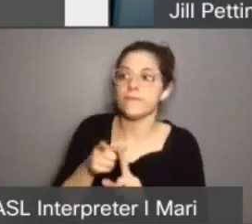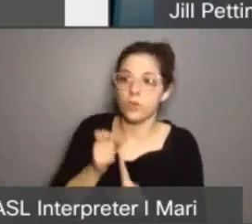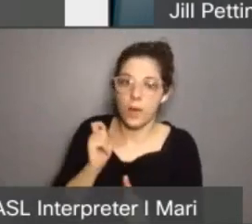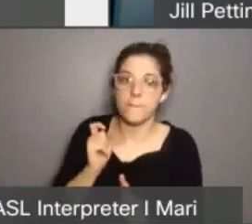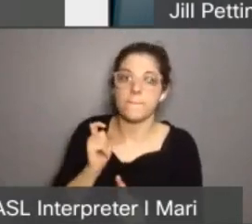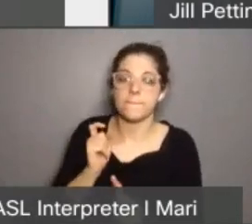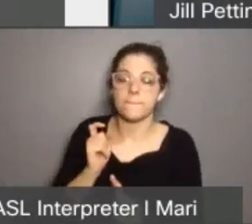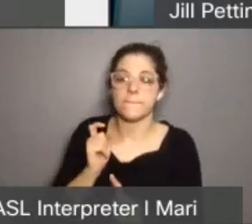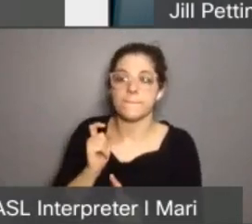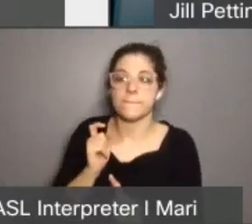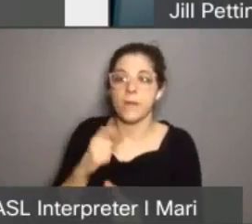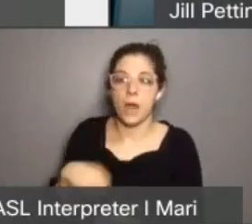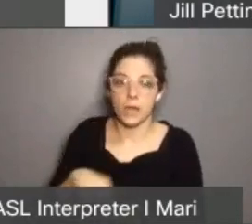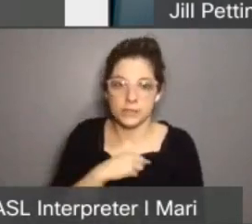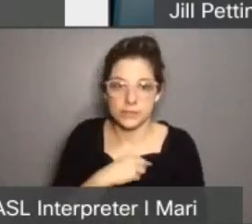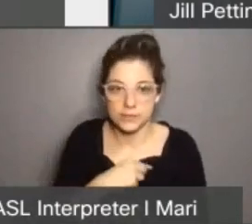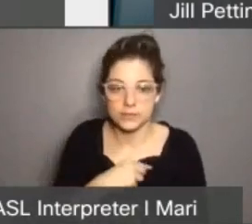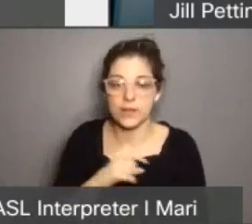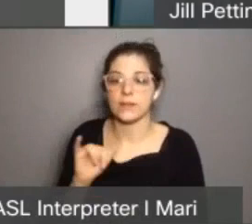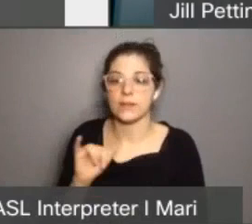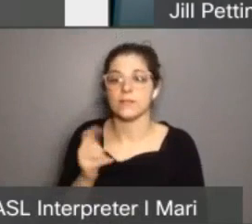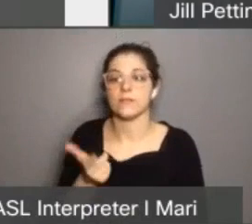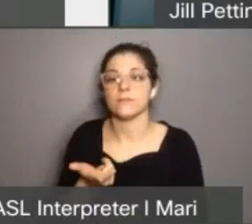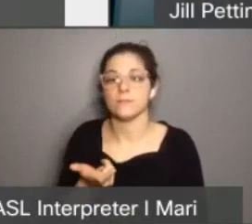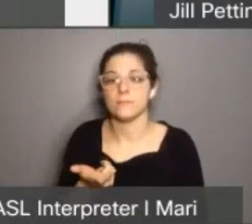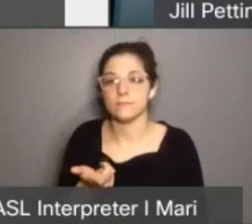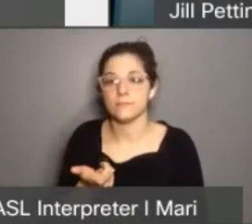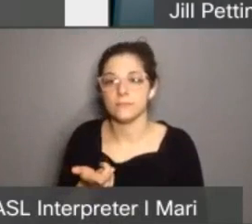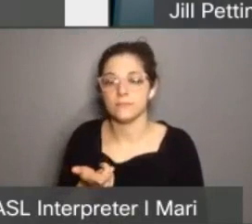from us. Like it's,